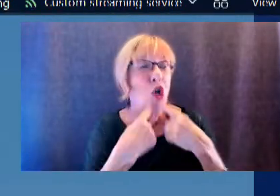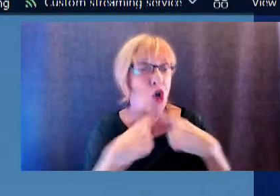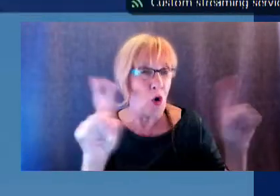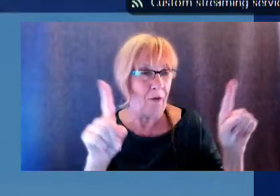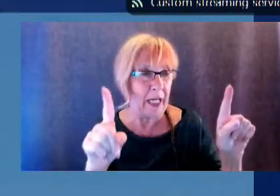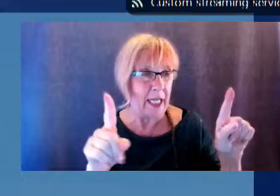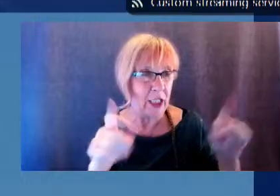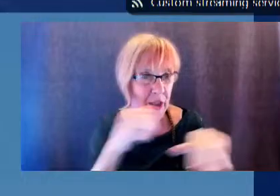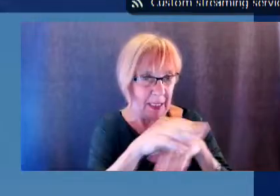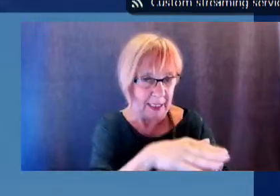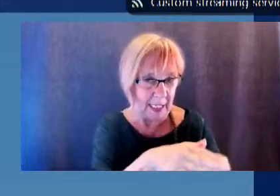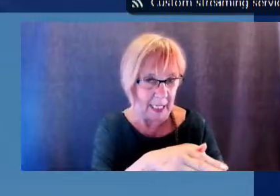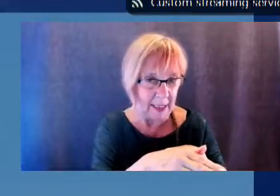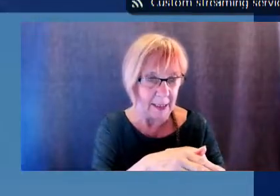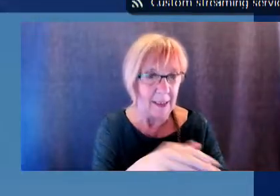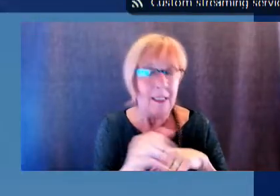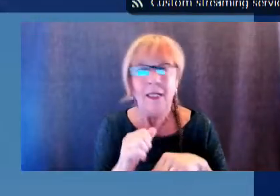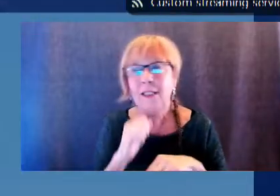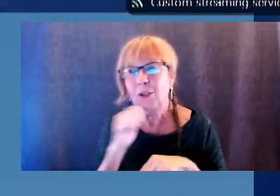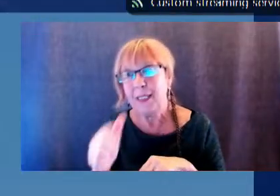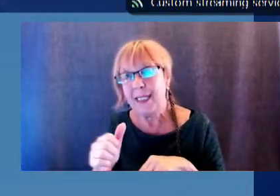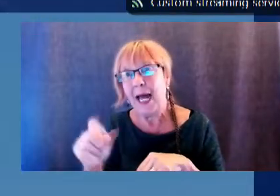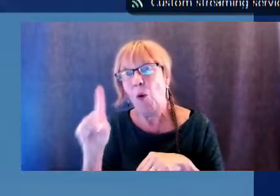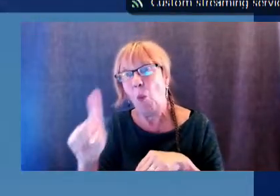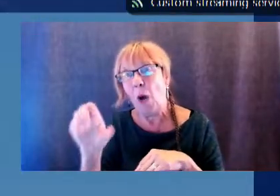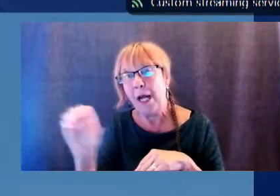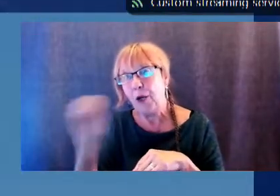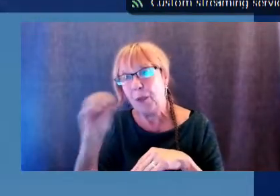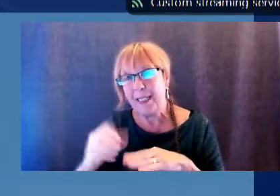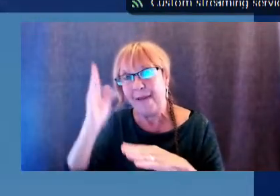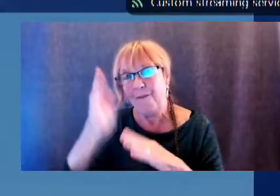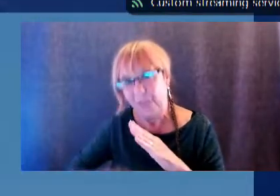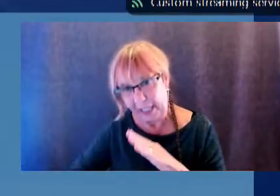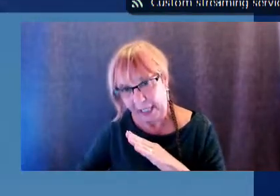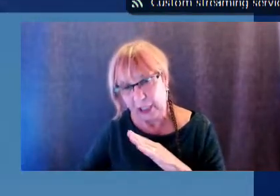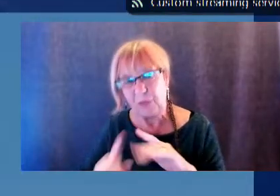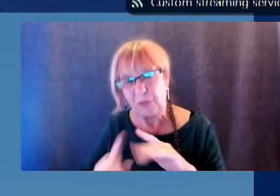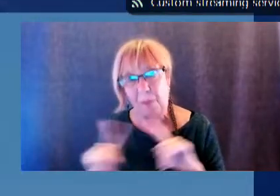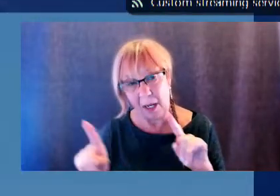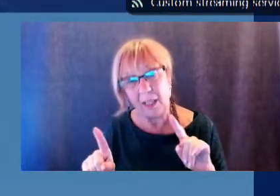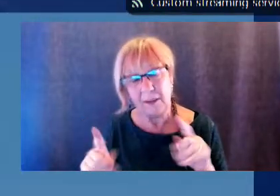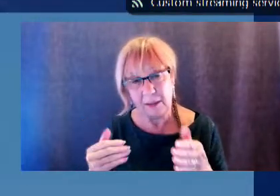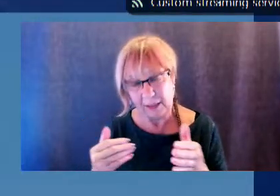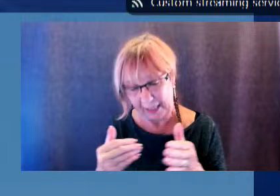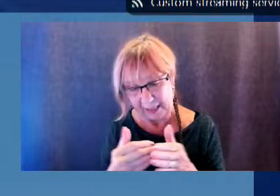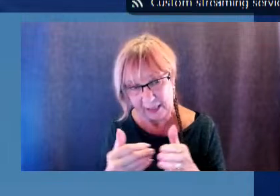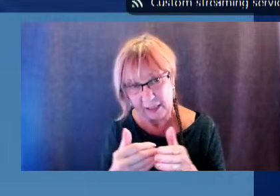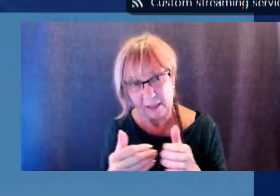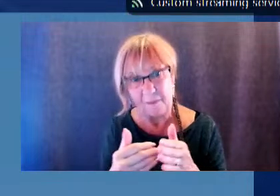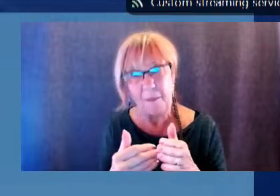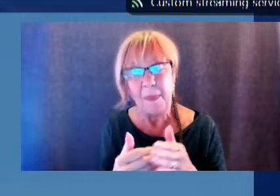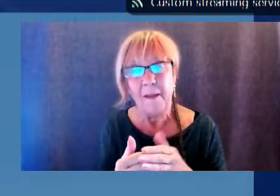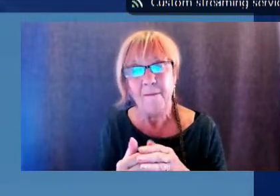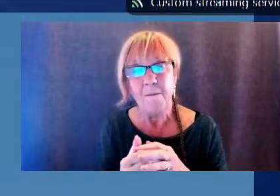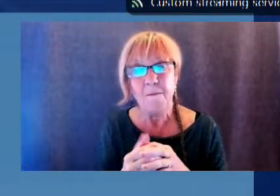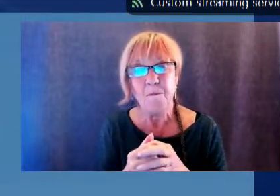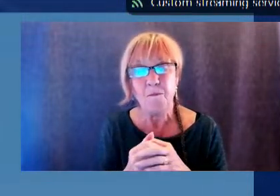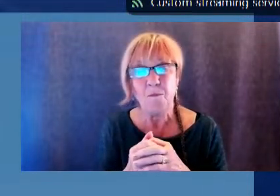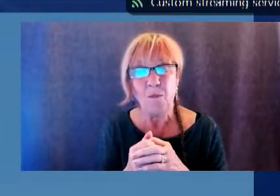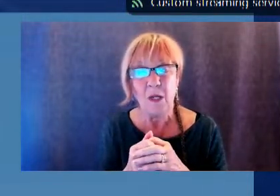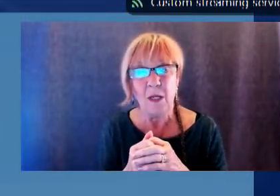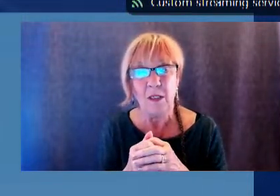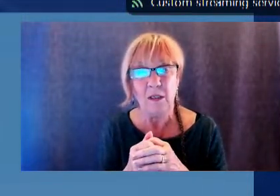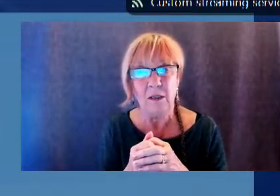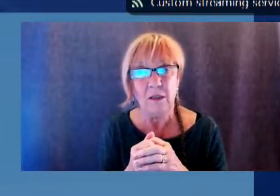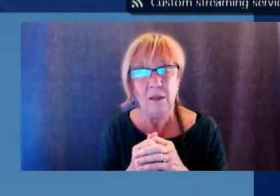So it's not completely 100% done yet, though I would expect that you would probably have received a notification by